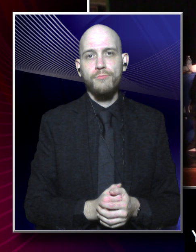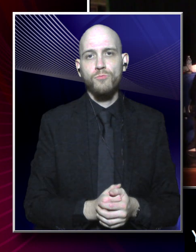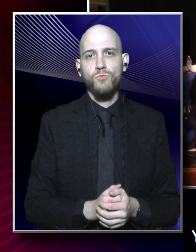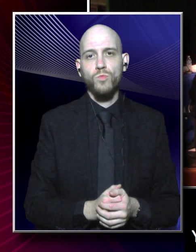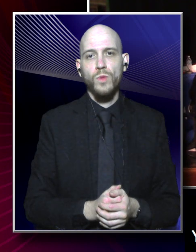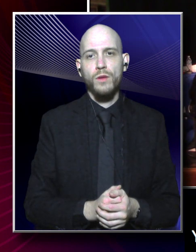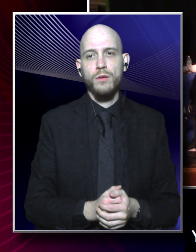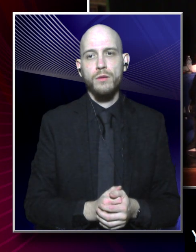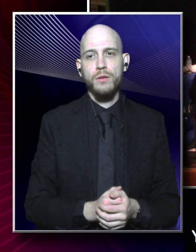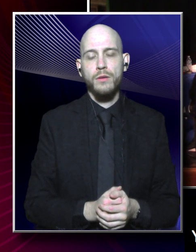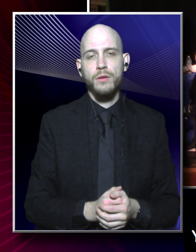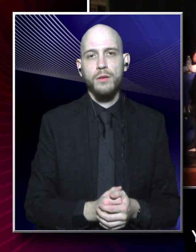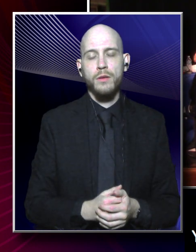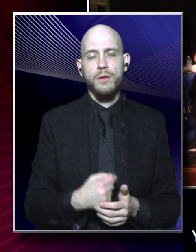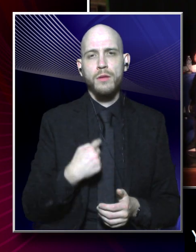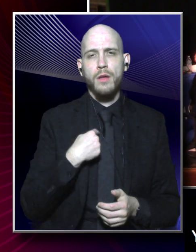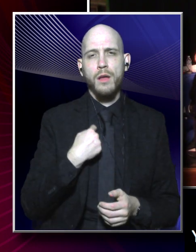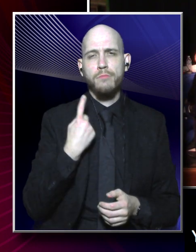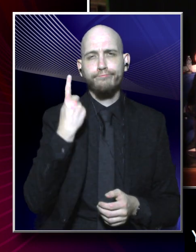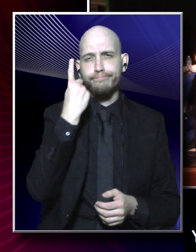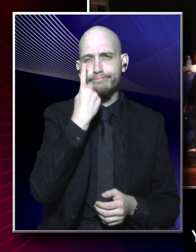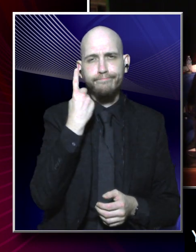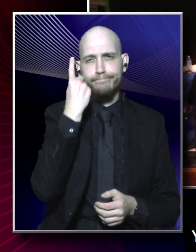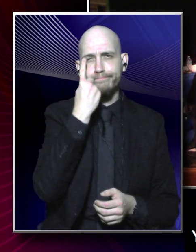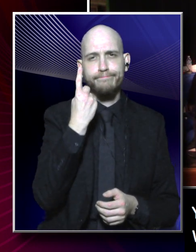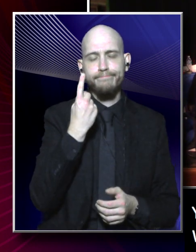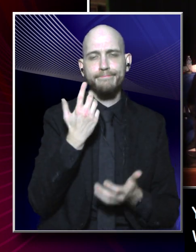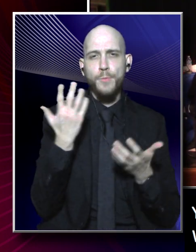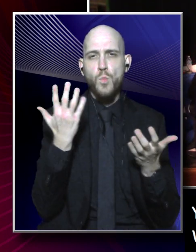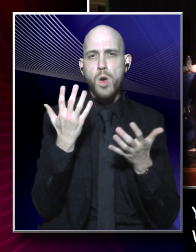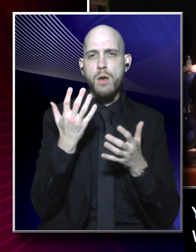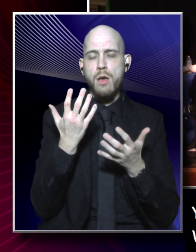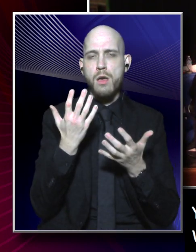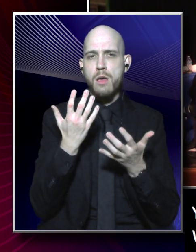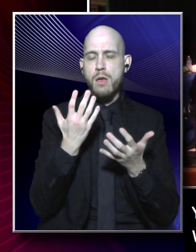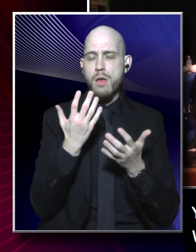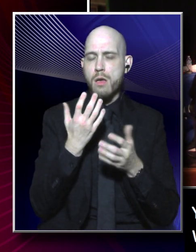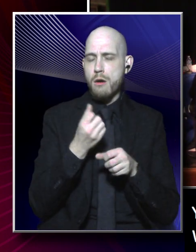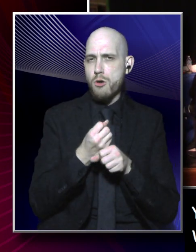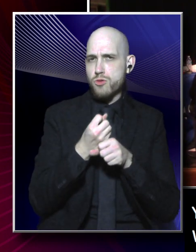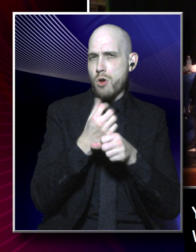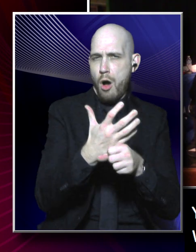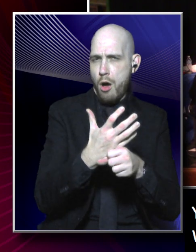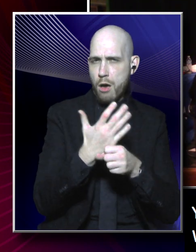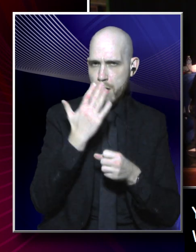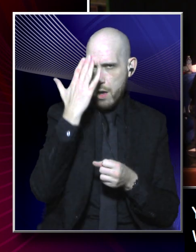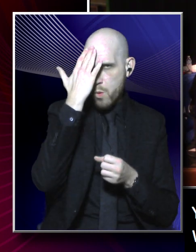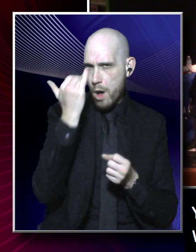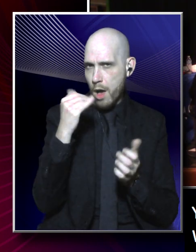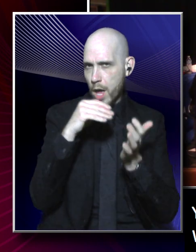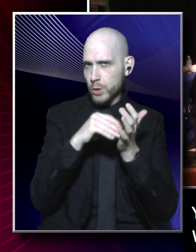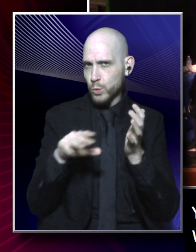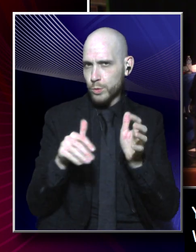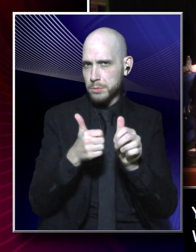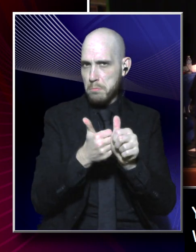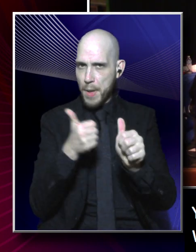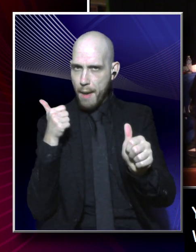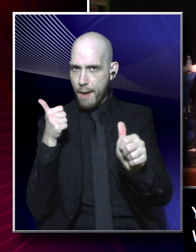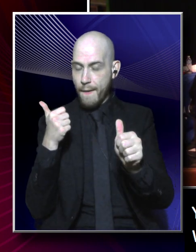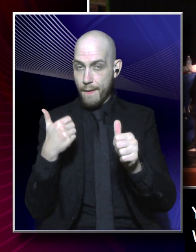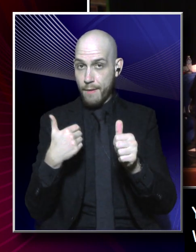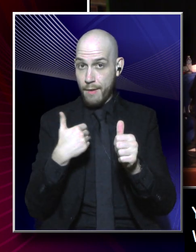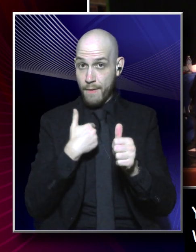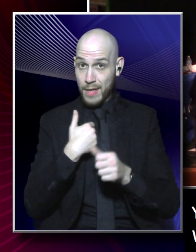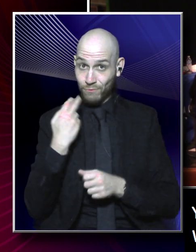I'm just curious as to what causes these students to be behind. Is there a cause or a